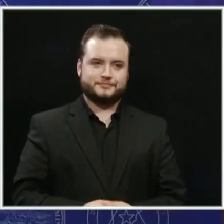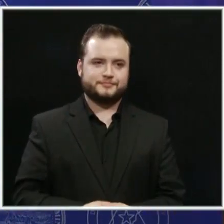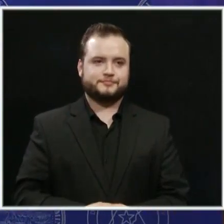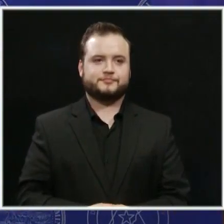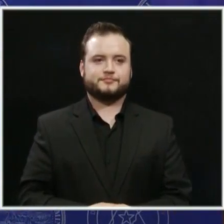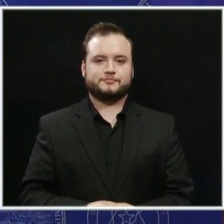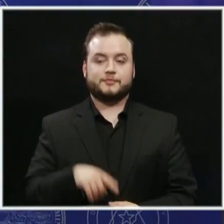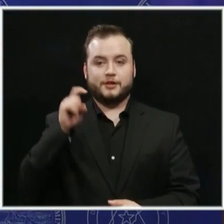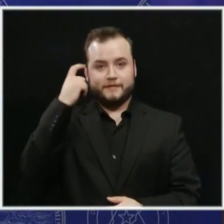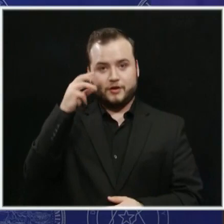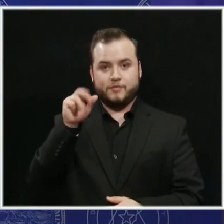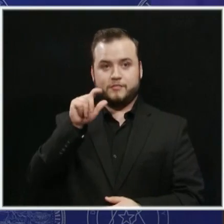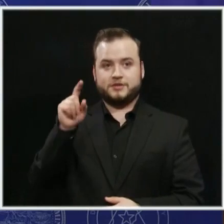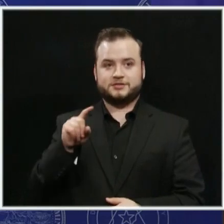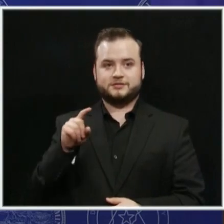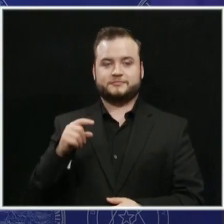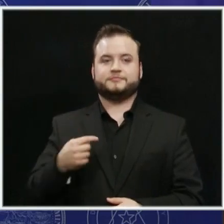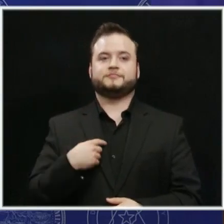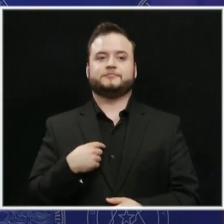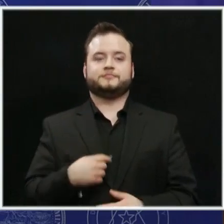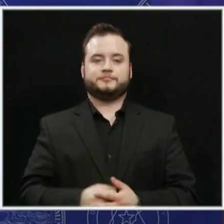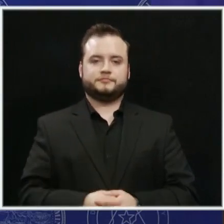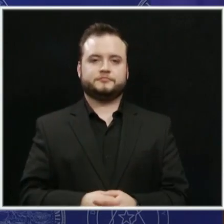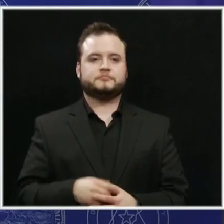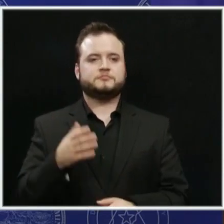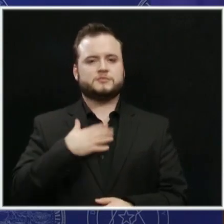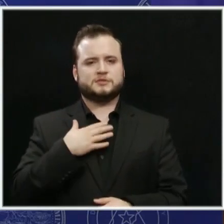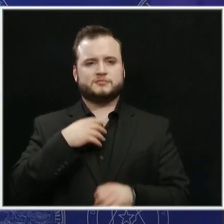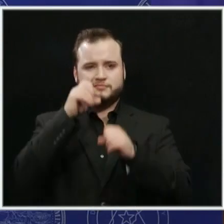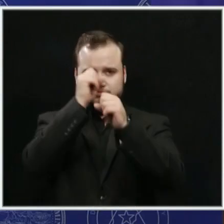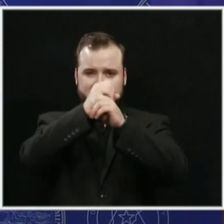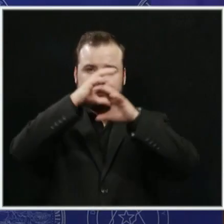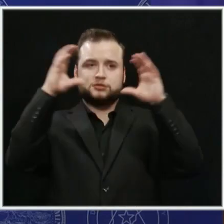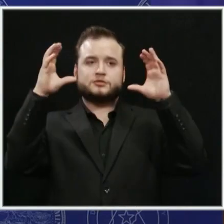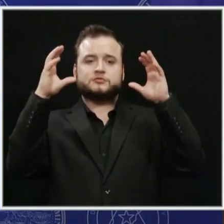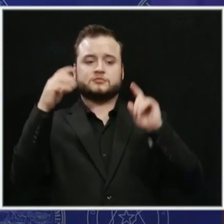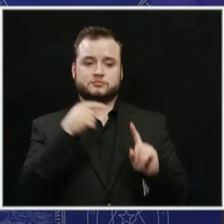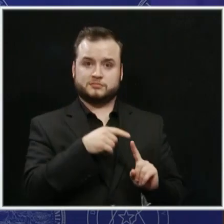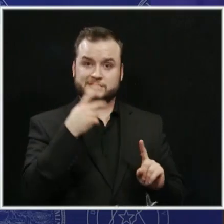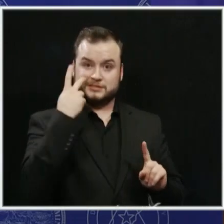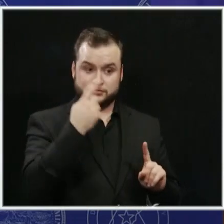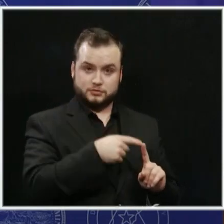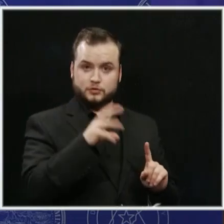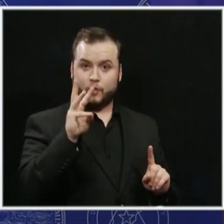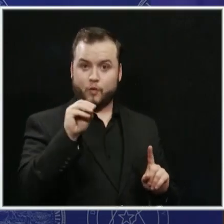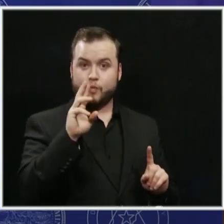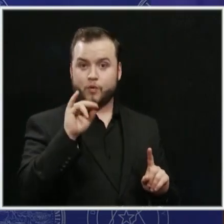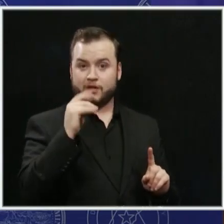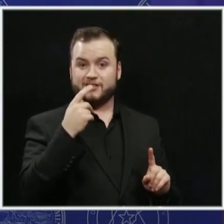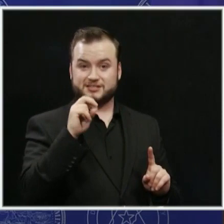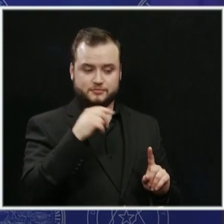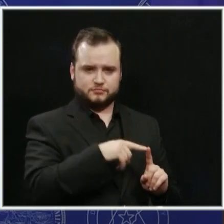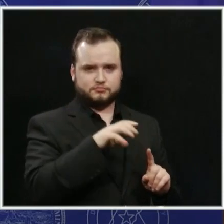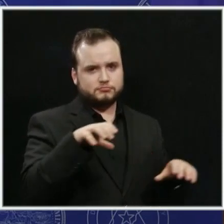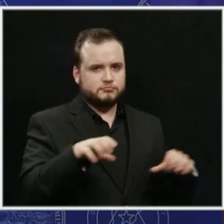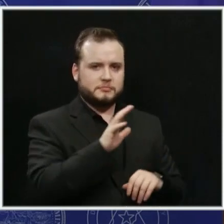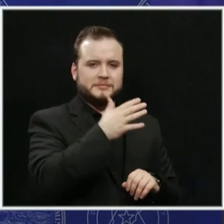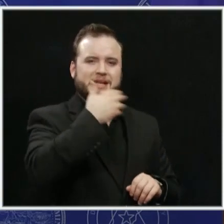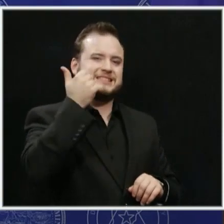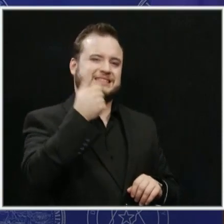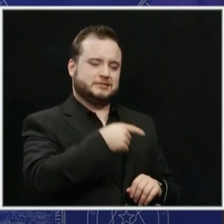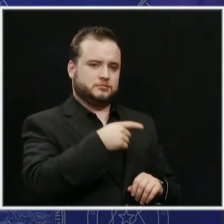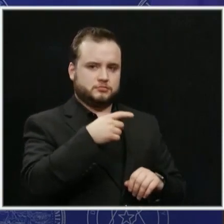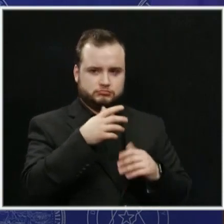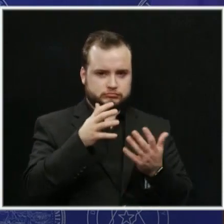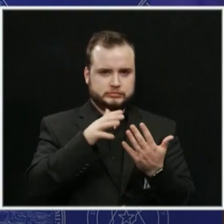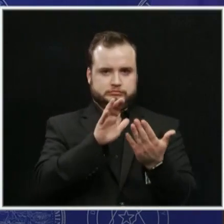when I'm asking them about this. They're doing the best they can down there, so somebody came in, tested with a fever, didn't say